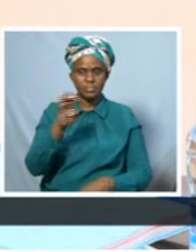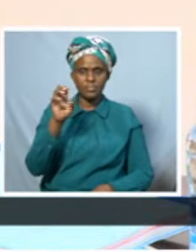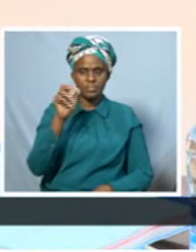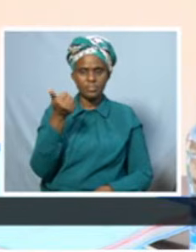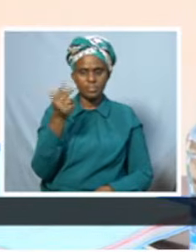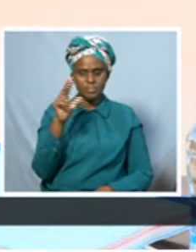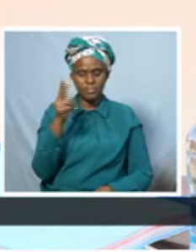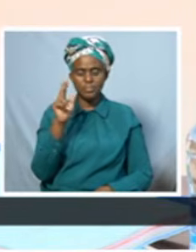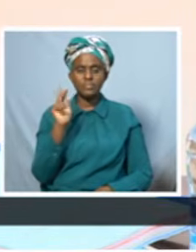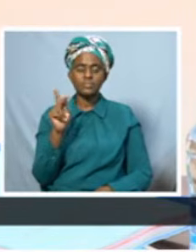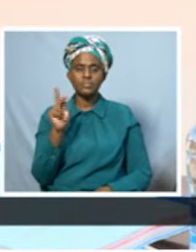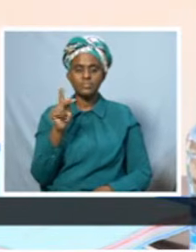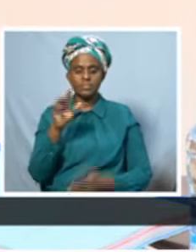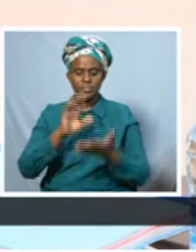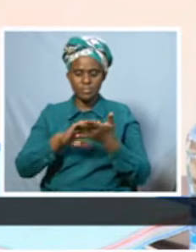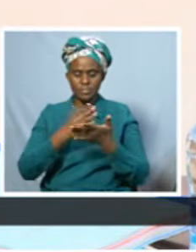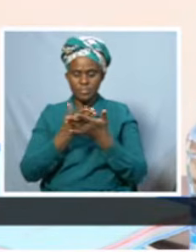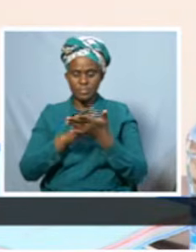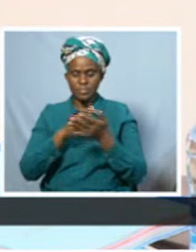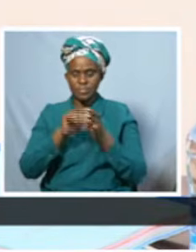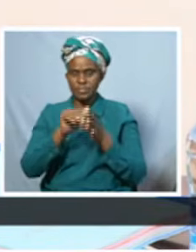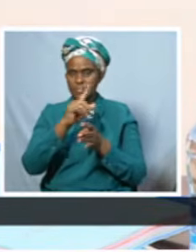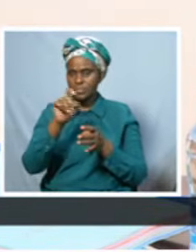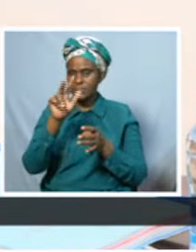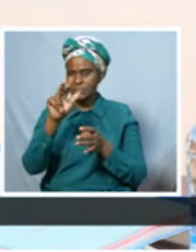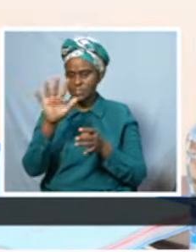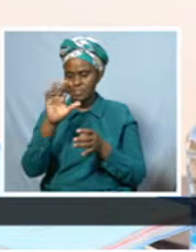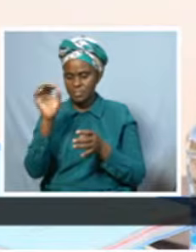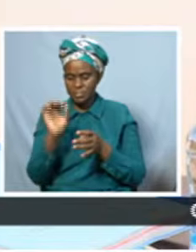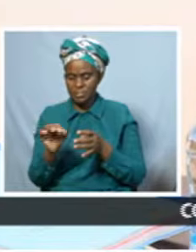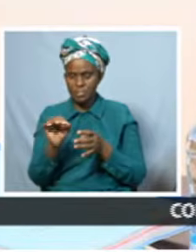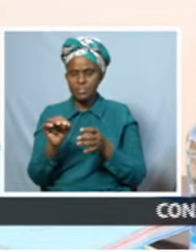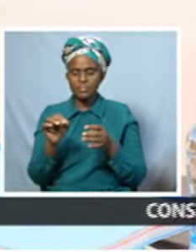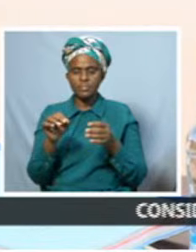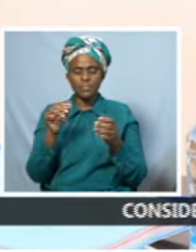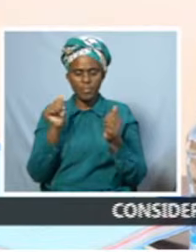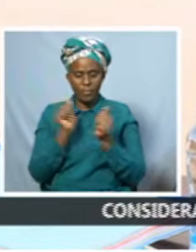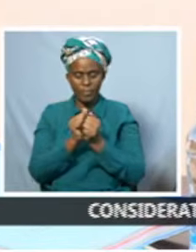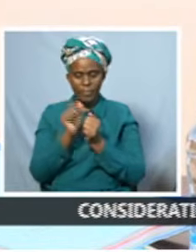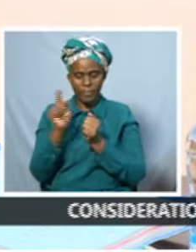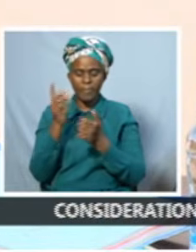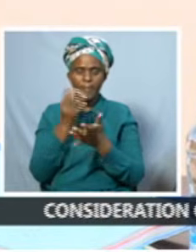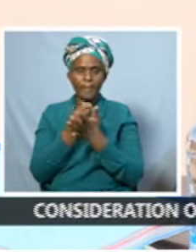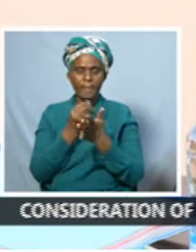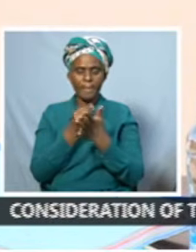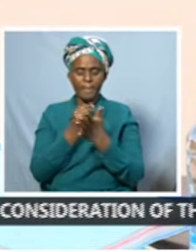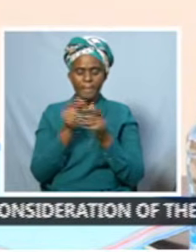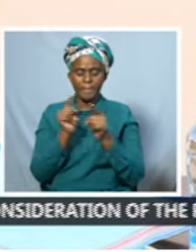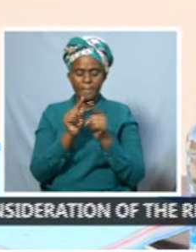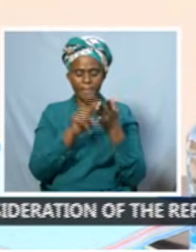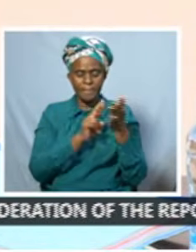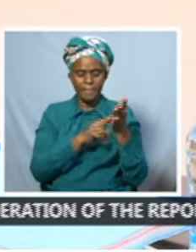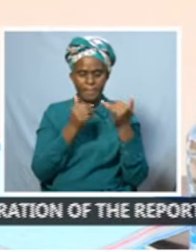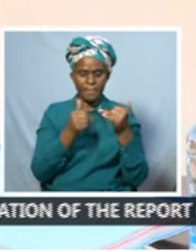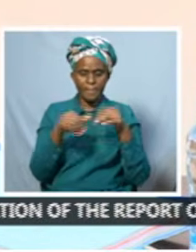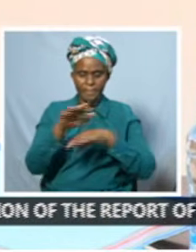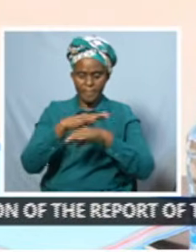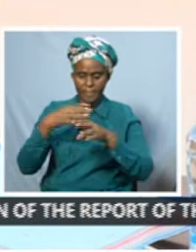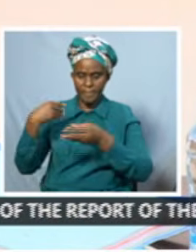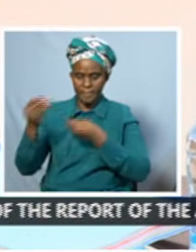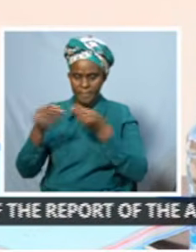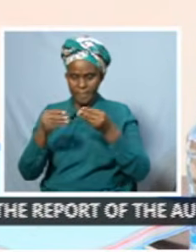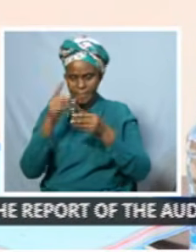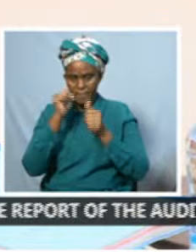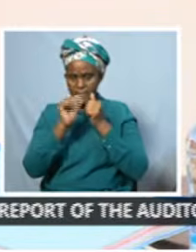2,061,413 kwacha, translating into 135% above the available funds, and reports that the over expenditure